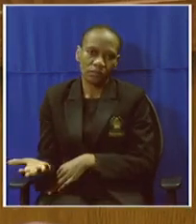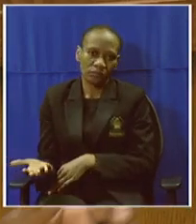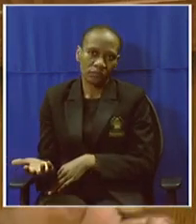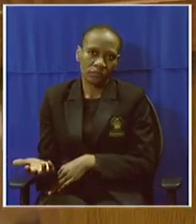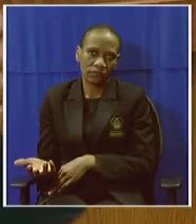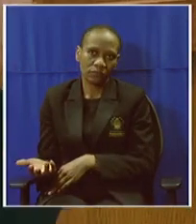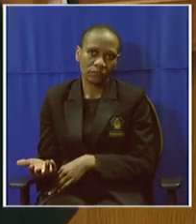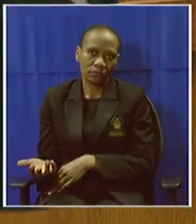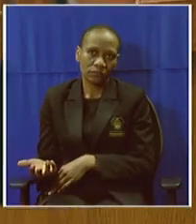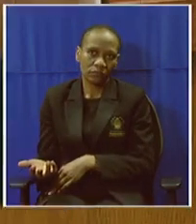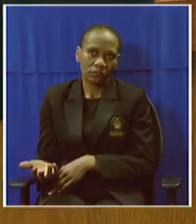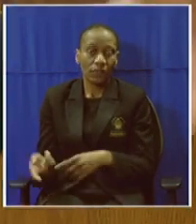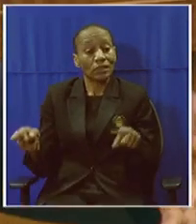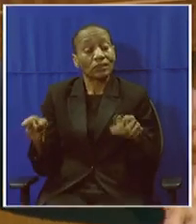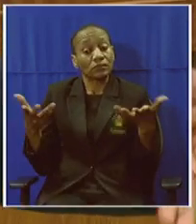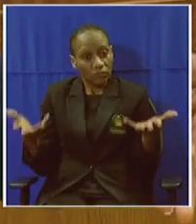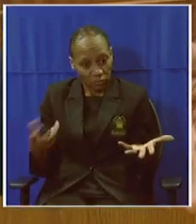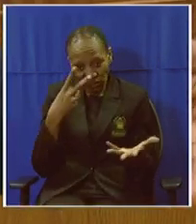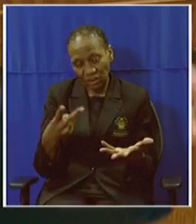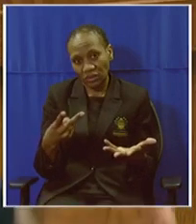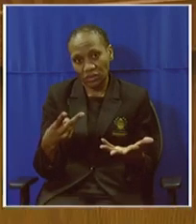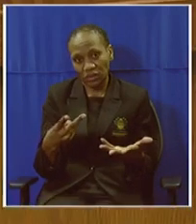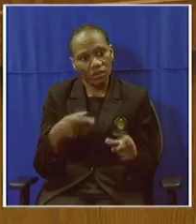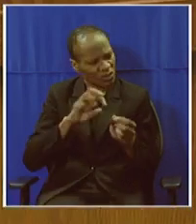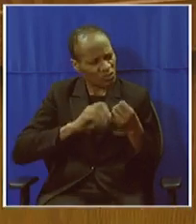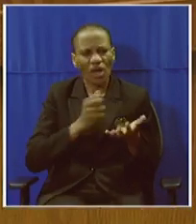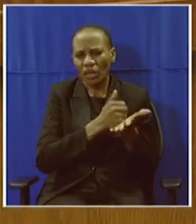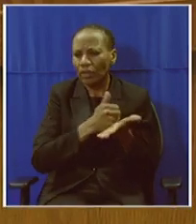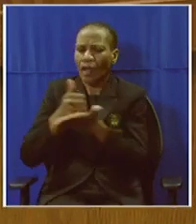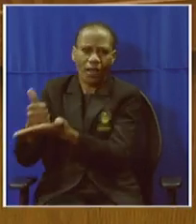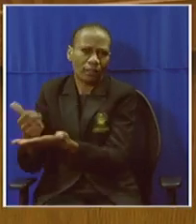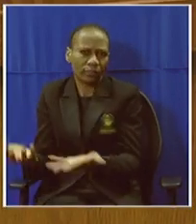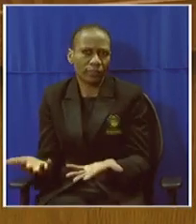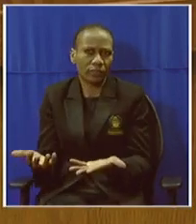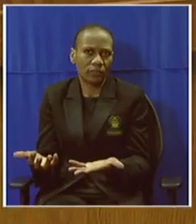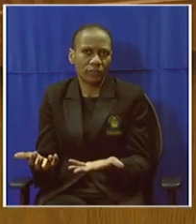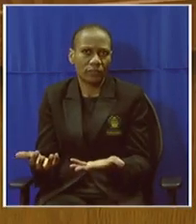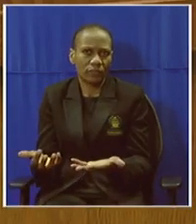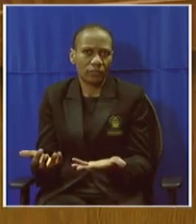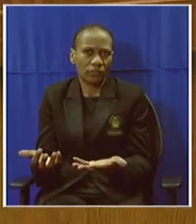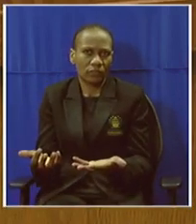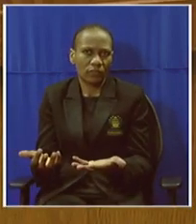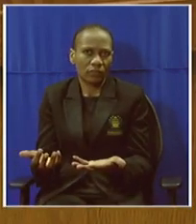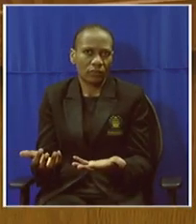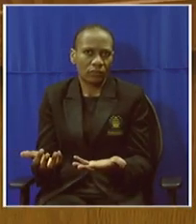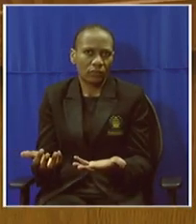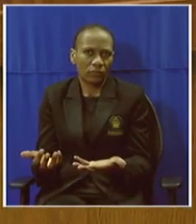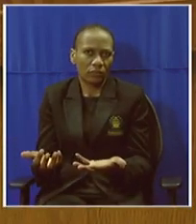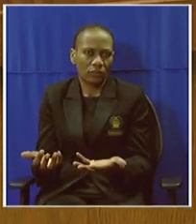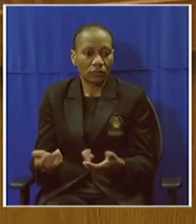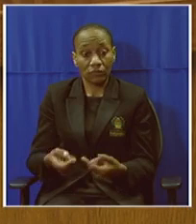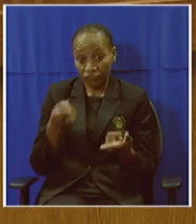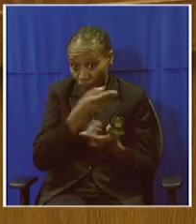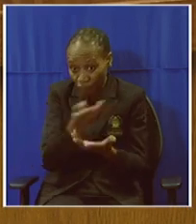So like Jesus Christ, she died helping. And these are things that we need not